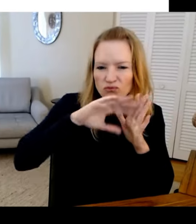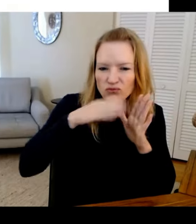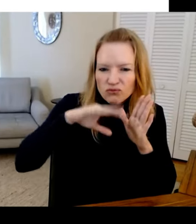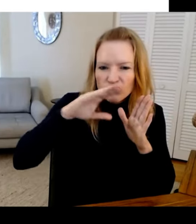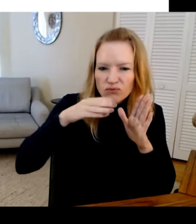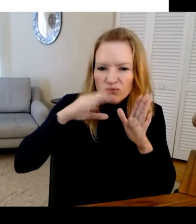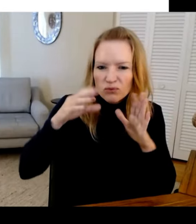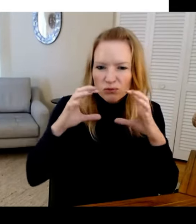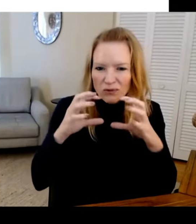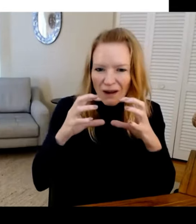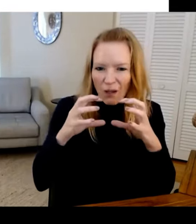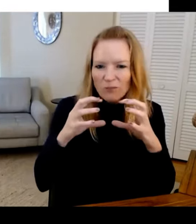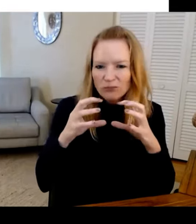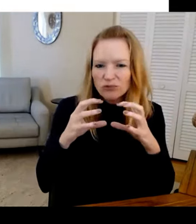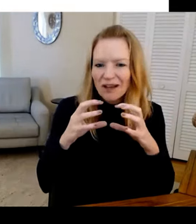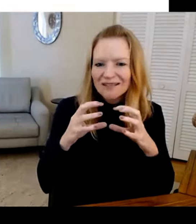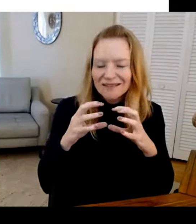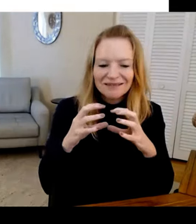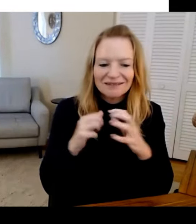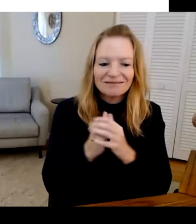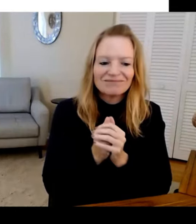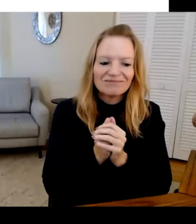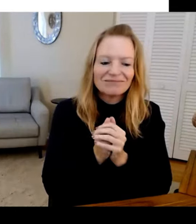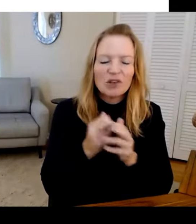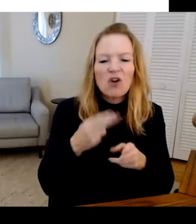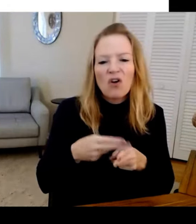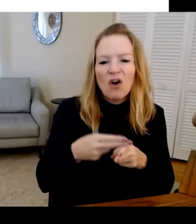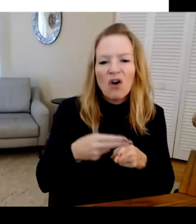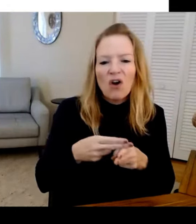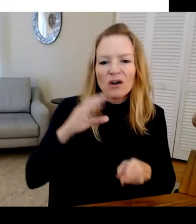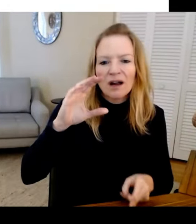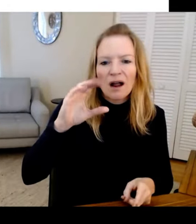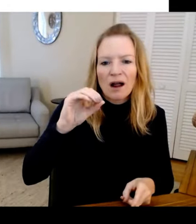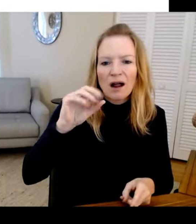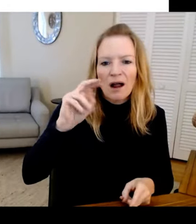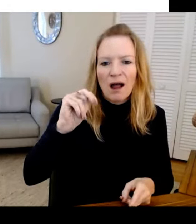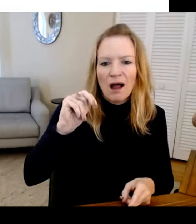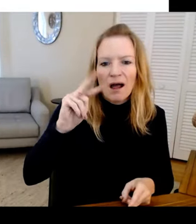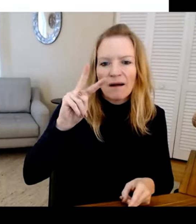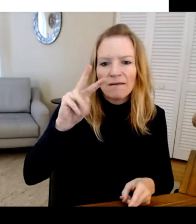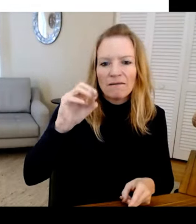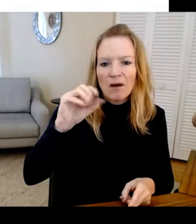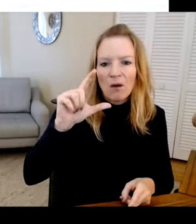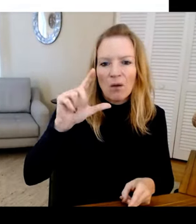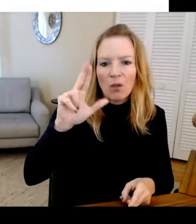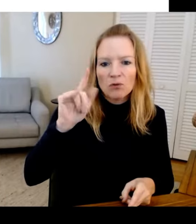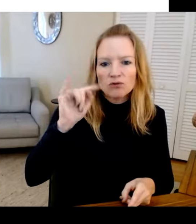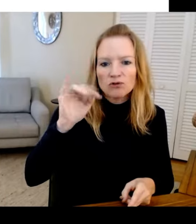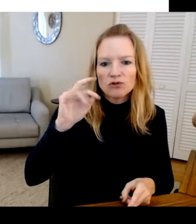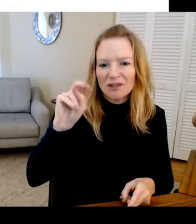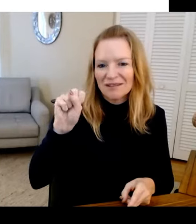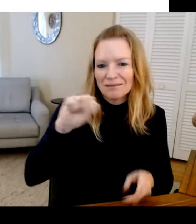have more curvature in their brains, which are called